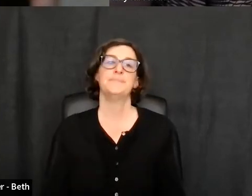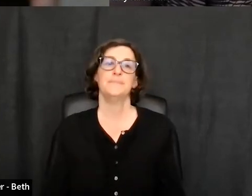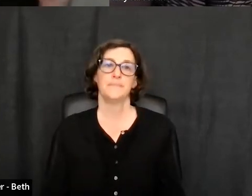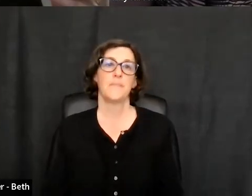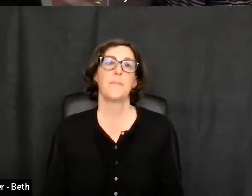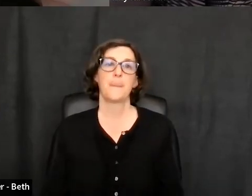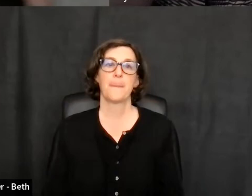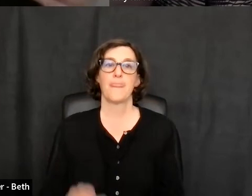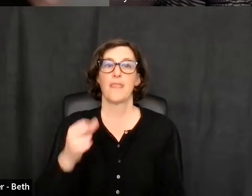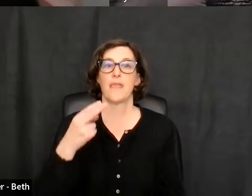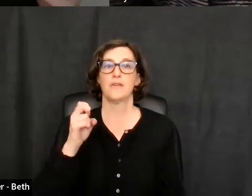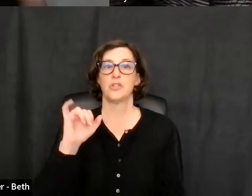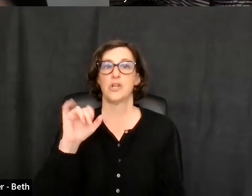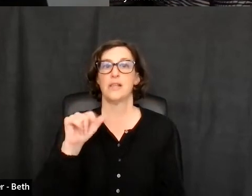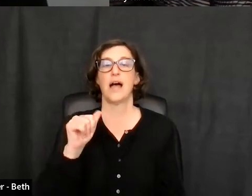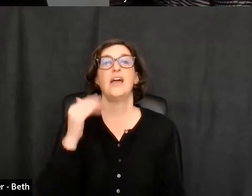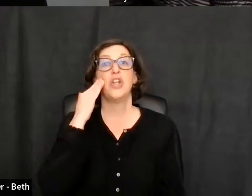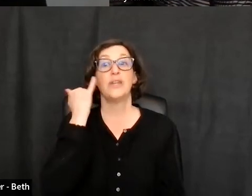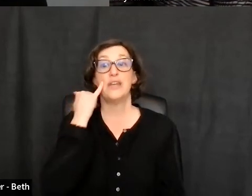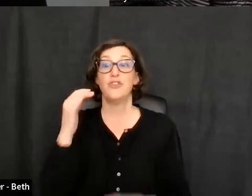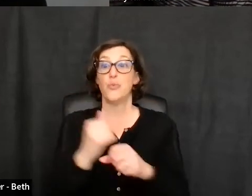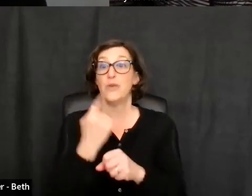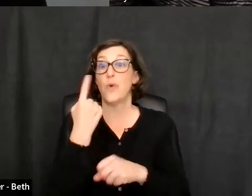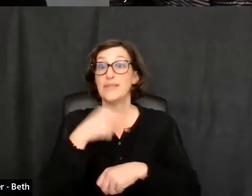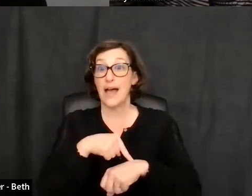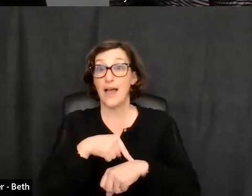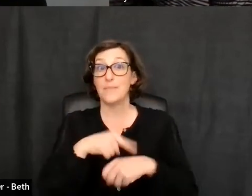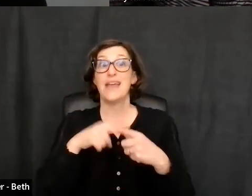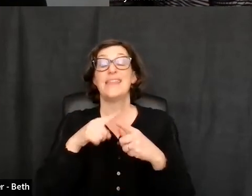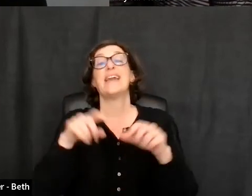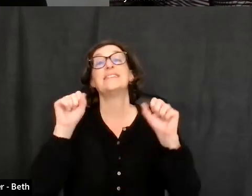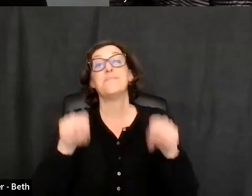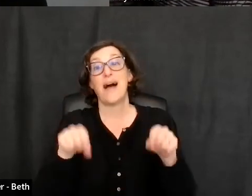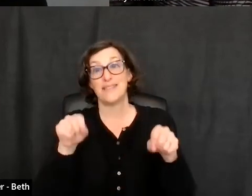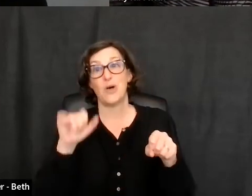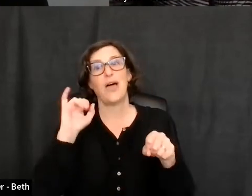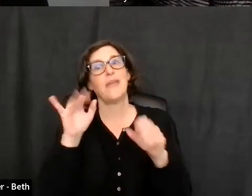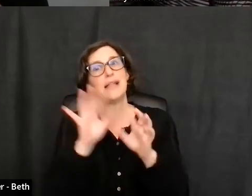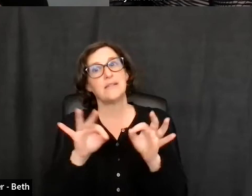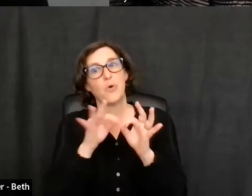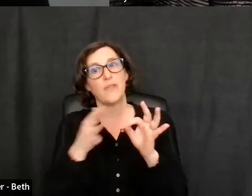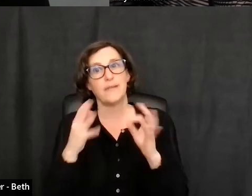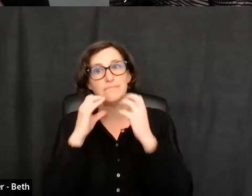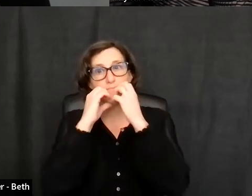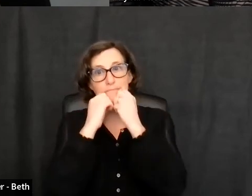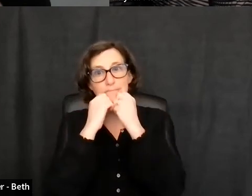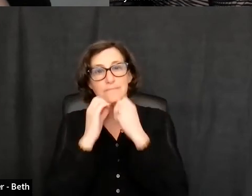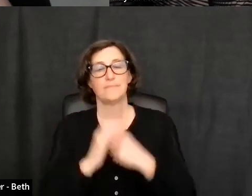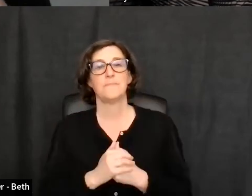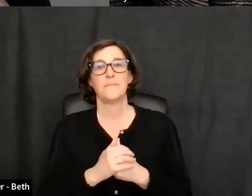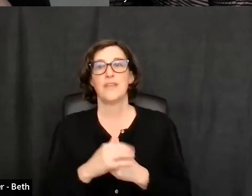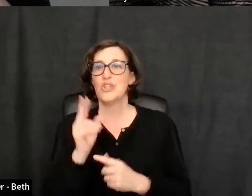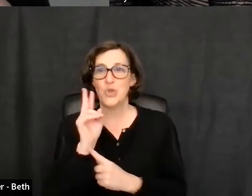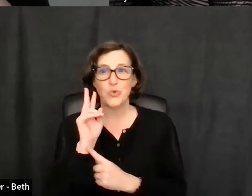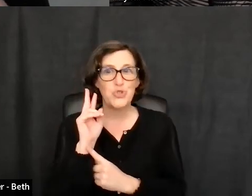if you have the win once, it's possible. I think that, that's a really important thing to hold on to. So we have